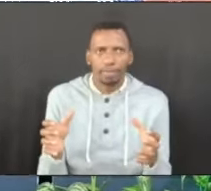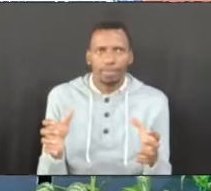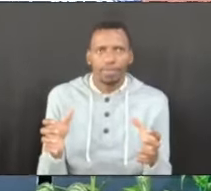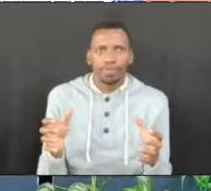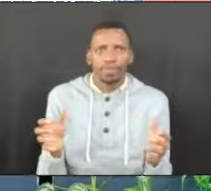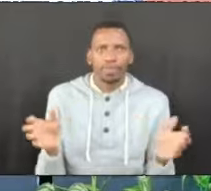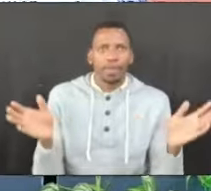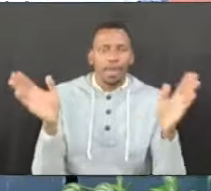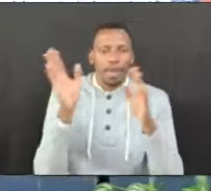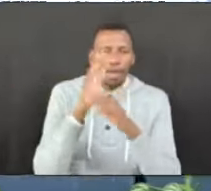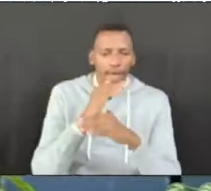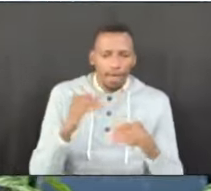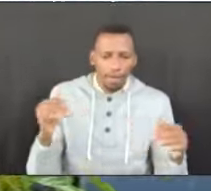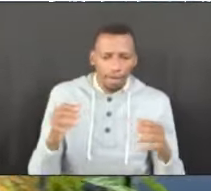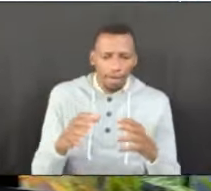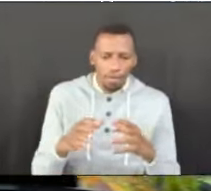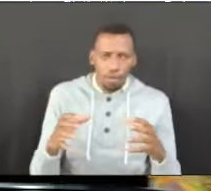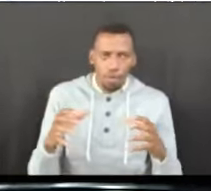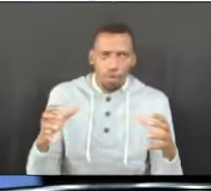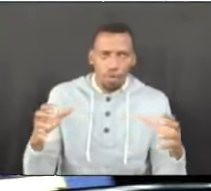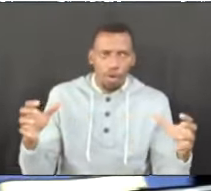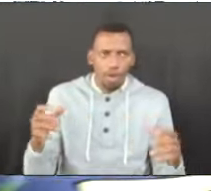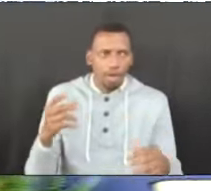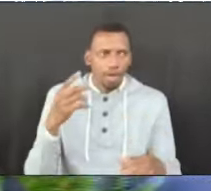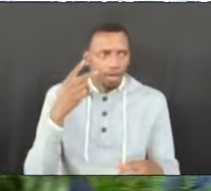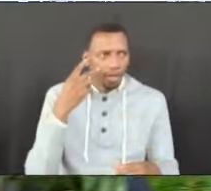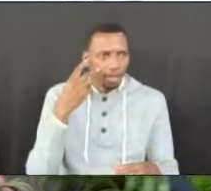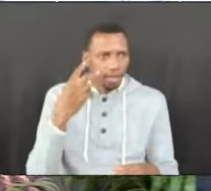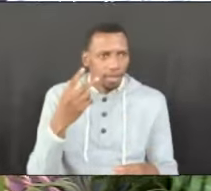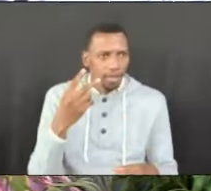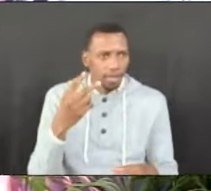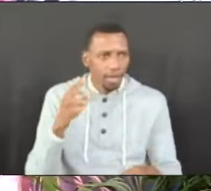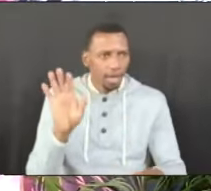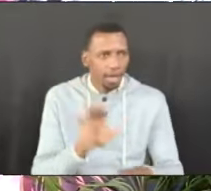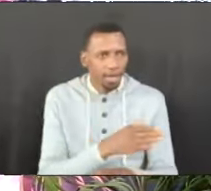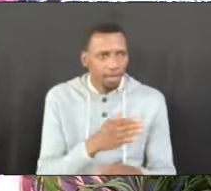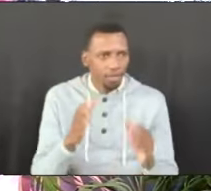a crescendo. I'm looking at the musicians. You understand crescendo?